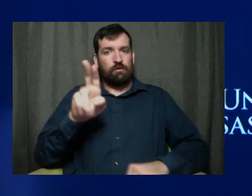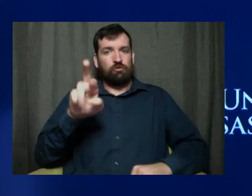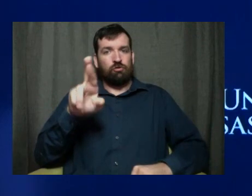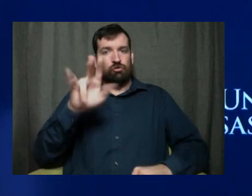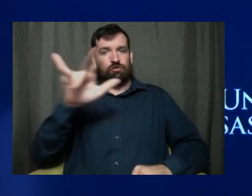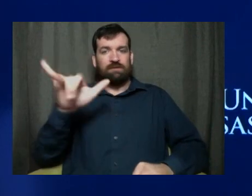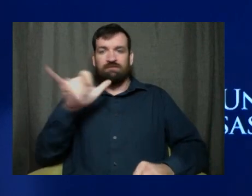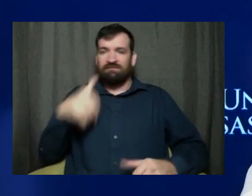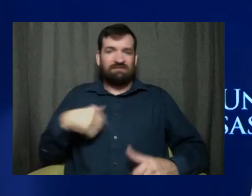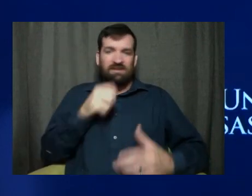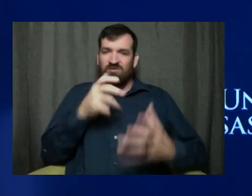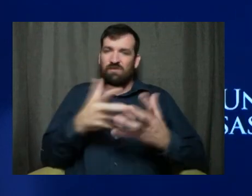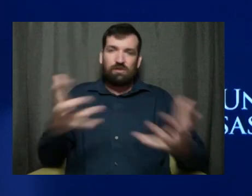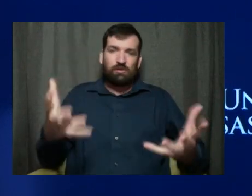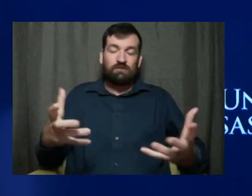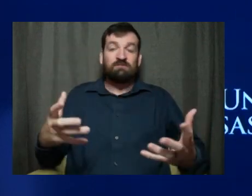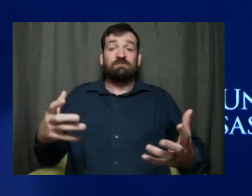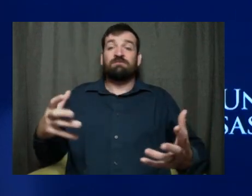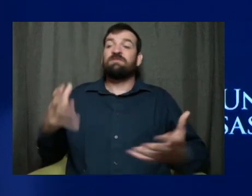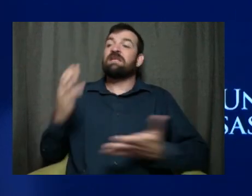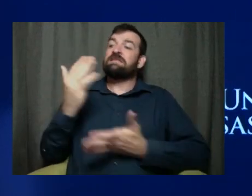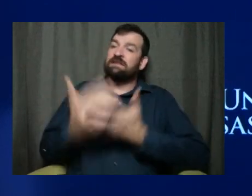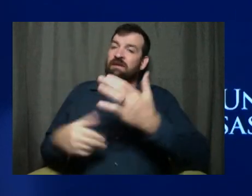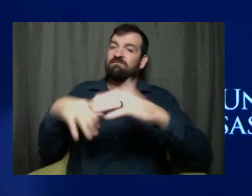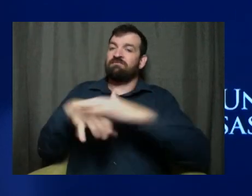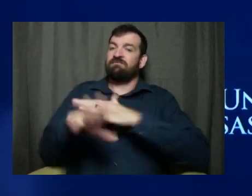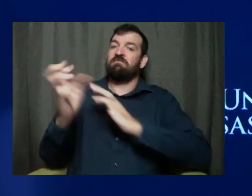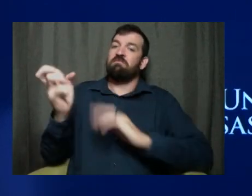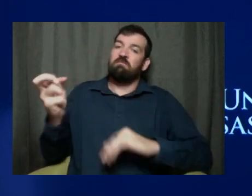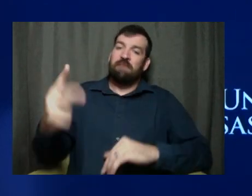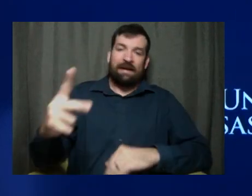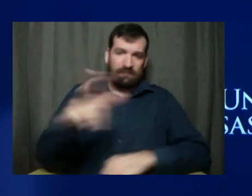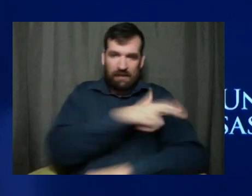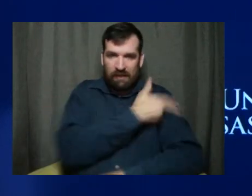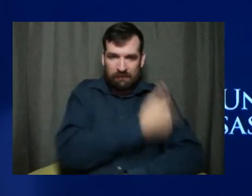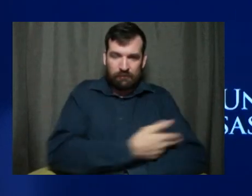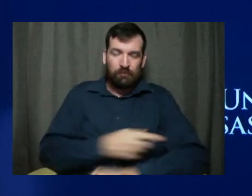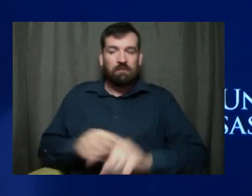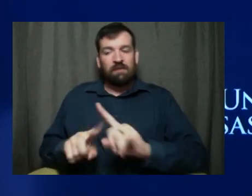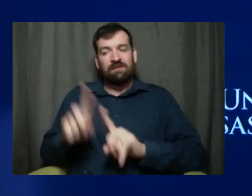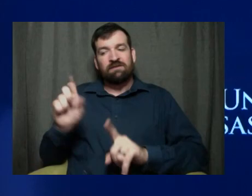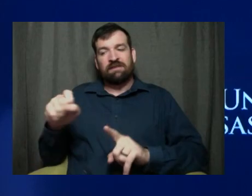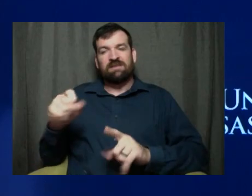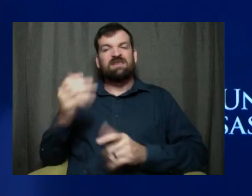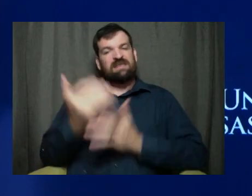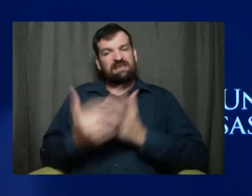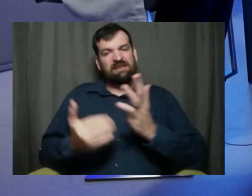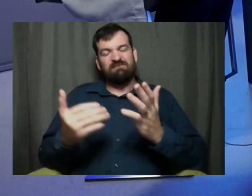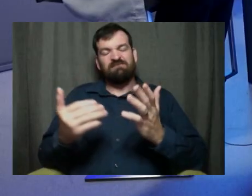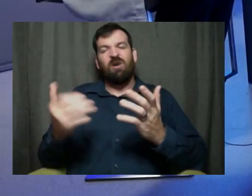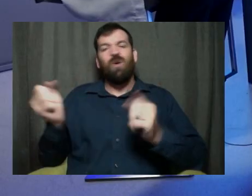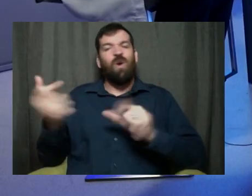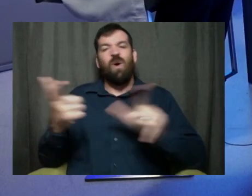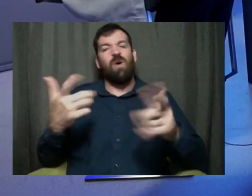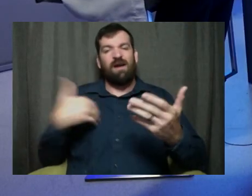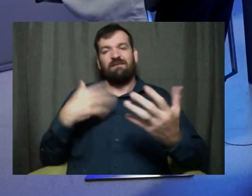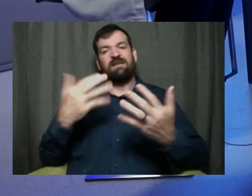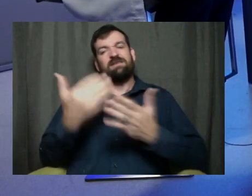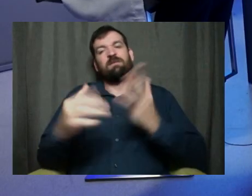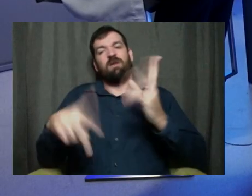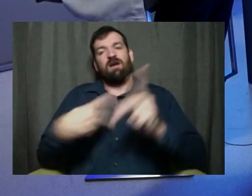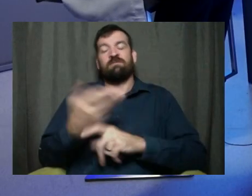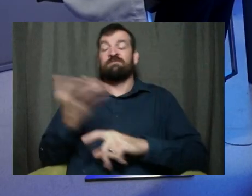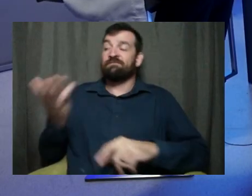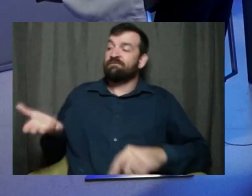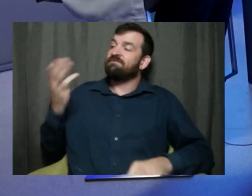usually get the babies who are readmitted to the inpatient unit. But yes, everybody has some version of jaundice. I'll let Dr. Bettinger hammer on that more. Thank you, Dr.